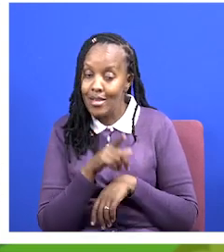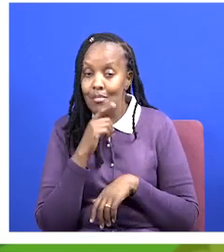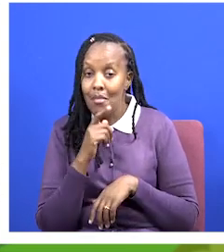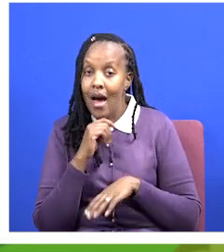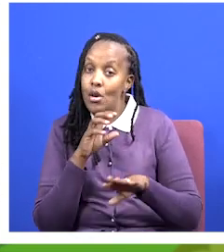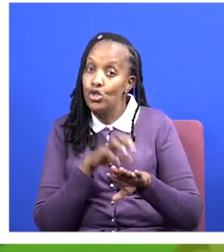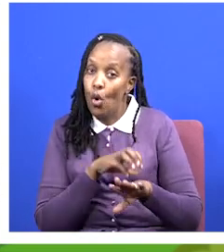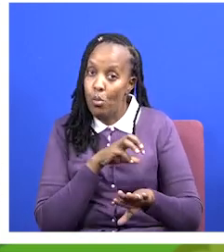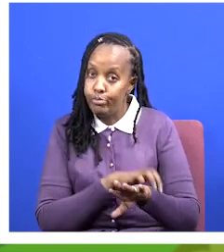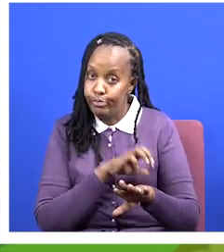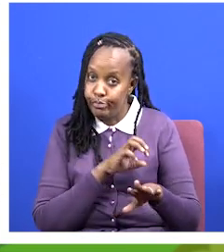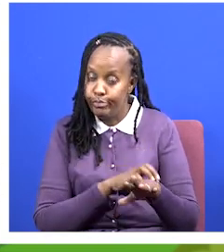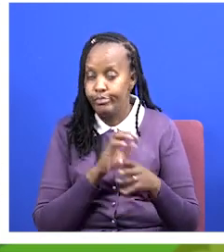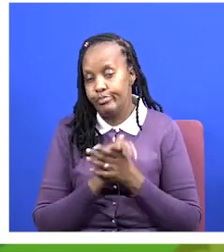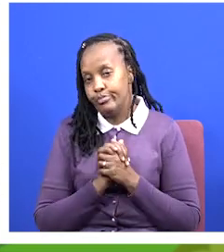Job.